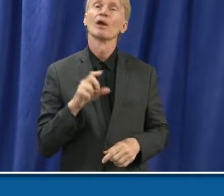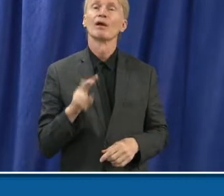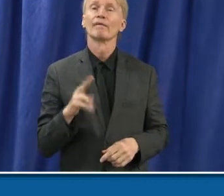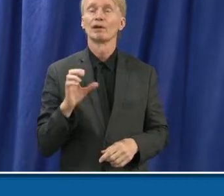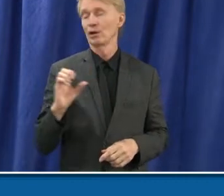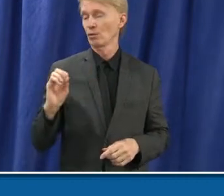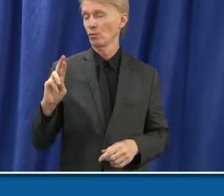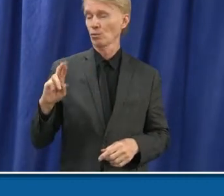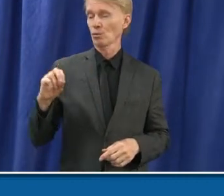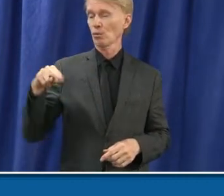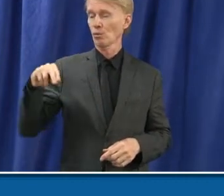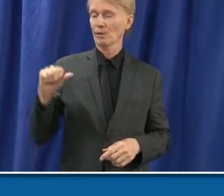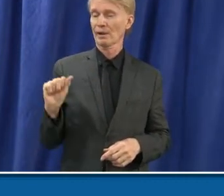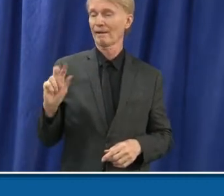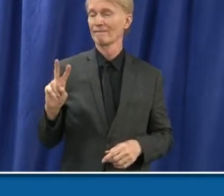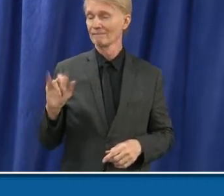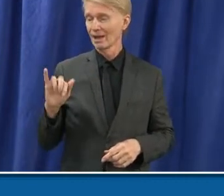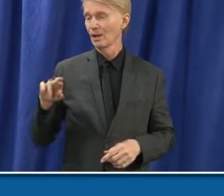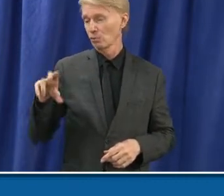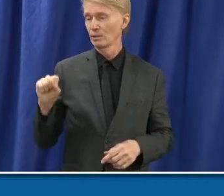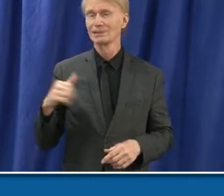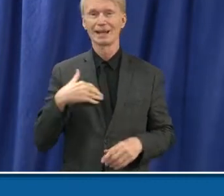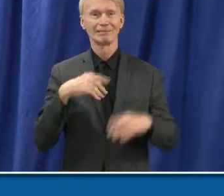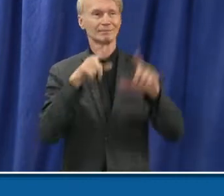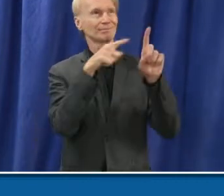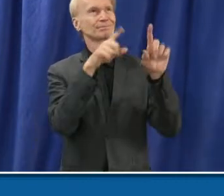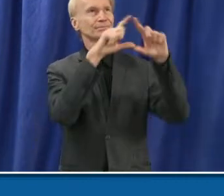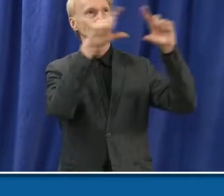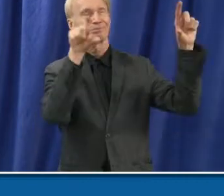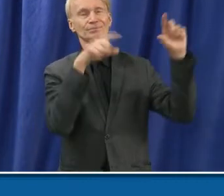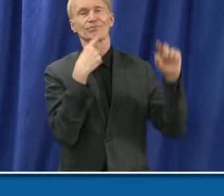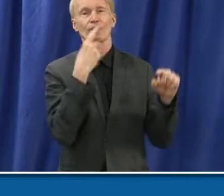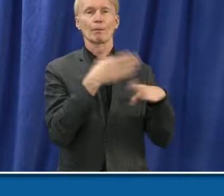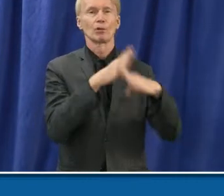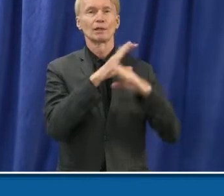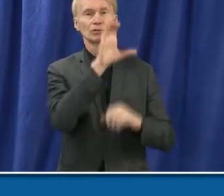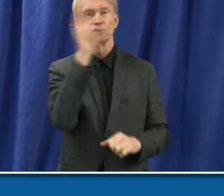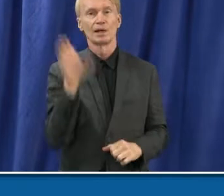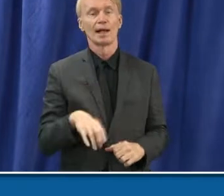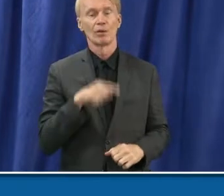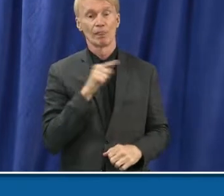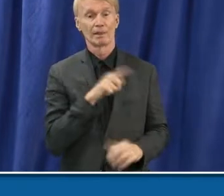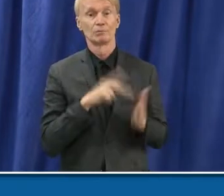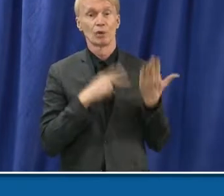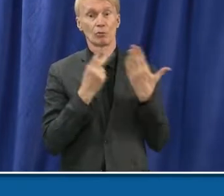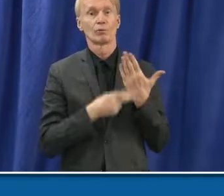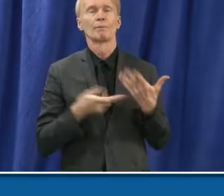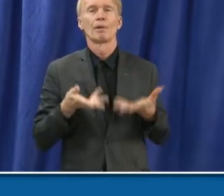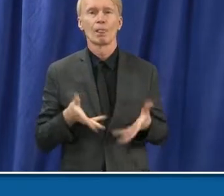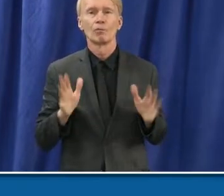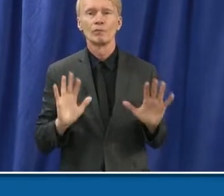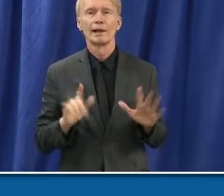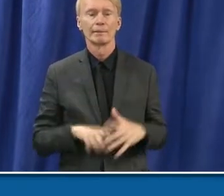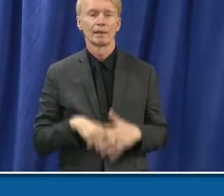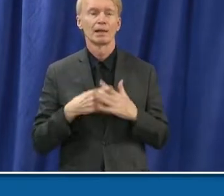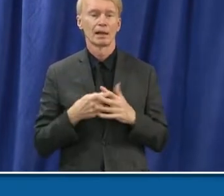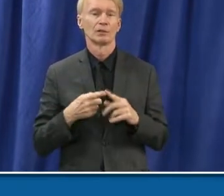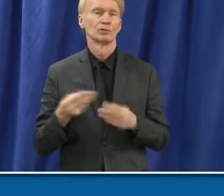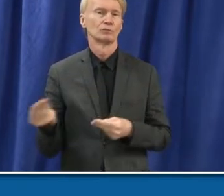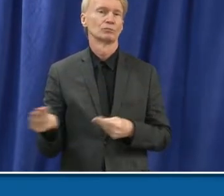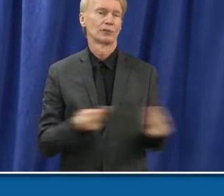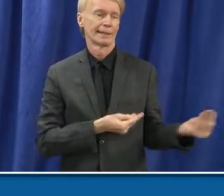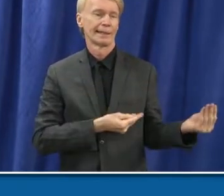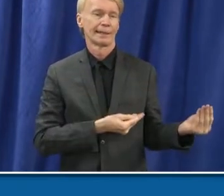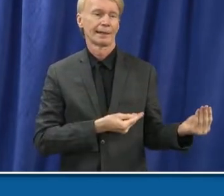chicago.gov/coronavirus, right up at the top, there's a tab for Protect Chicago. This is an initiative that has already begun to bring